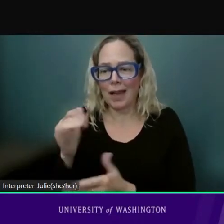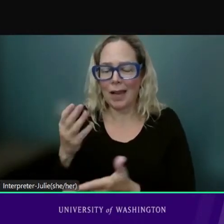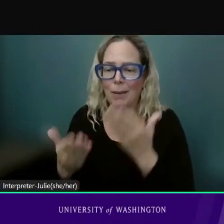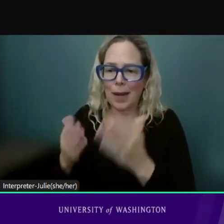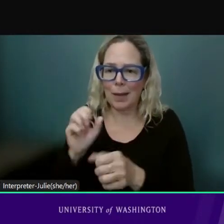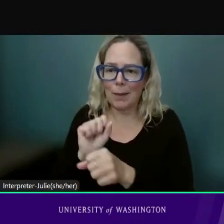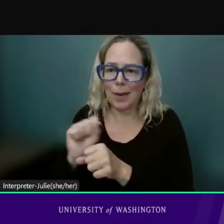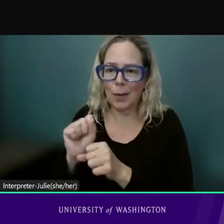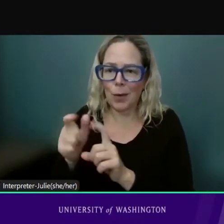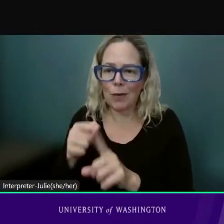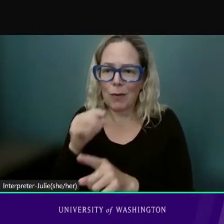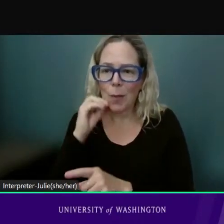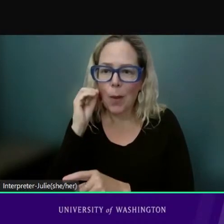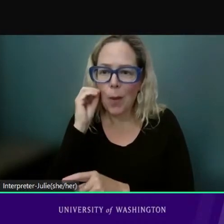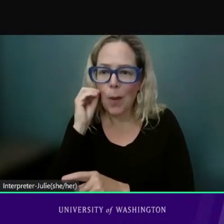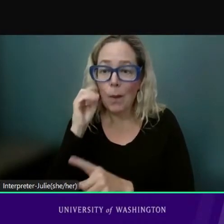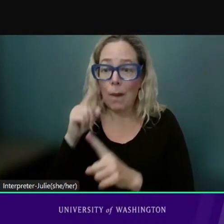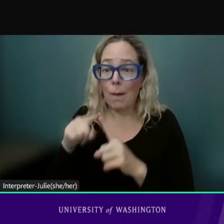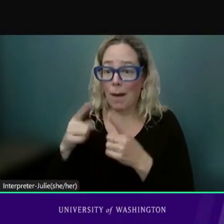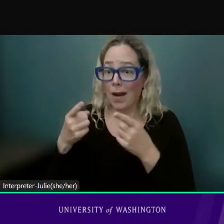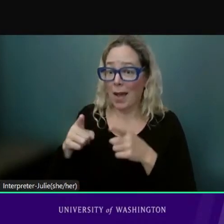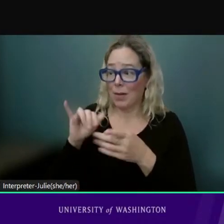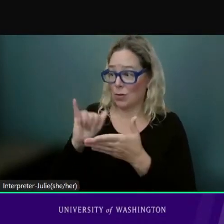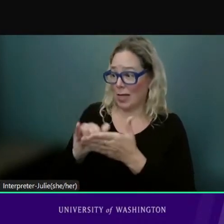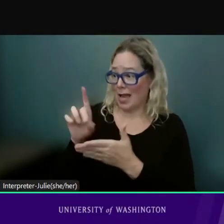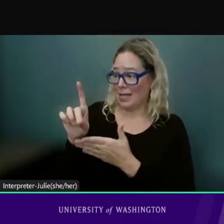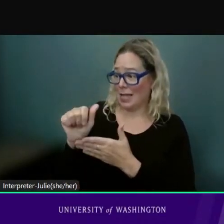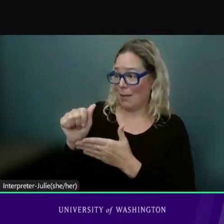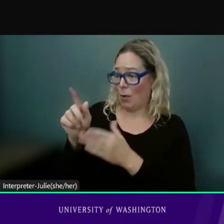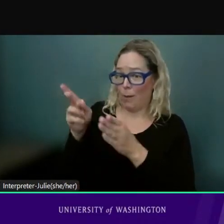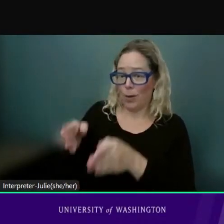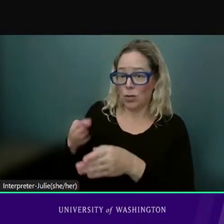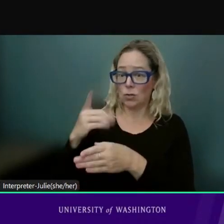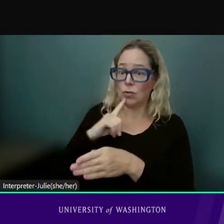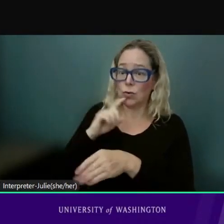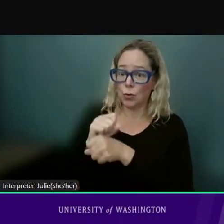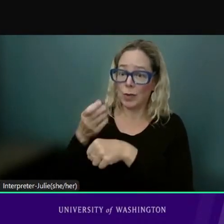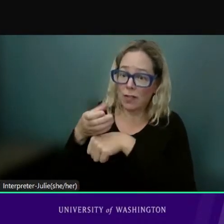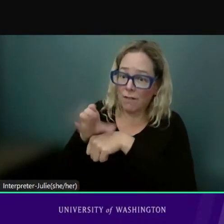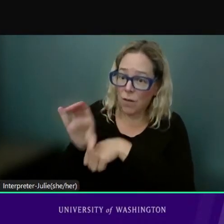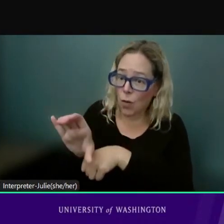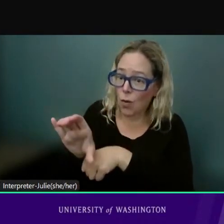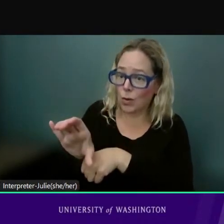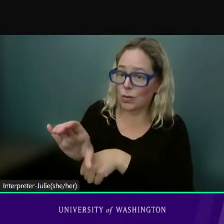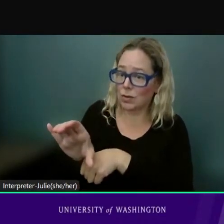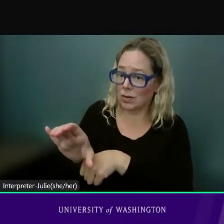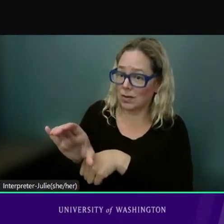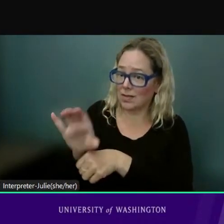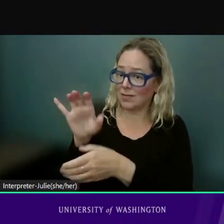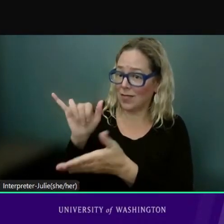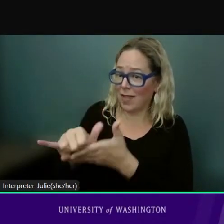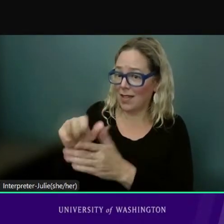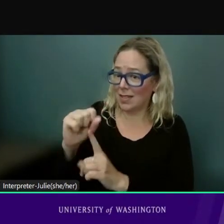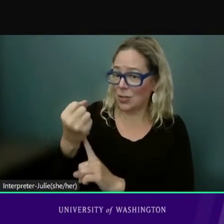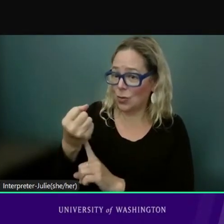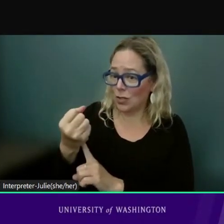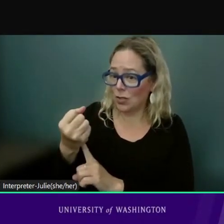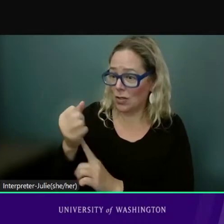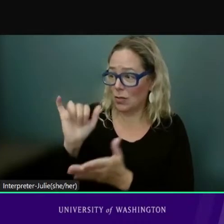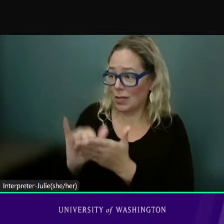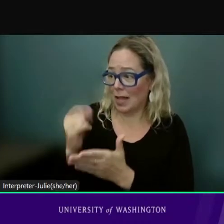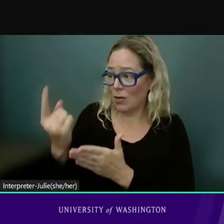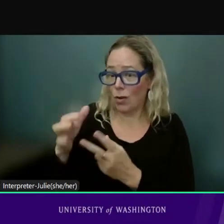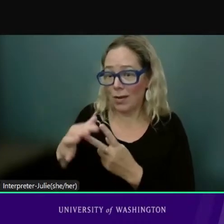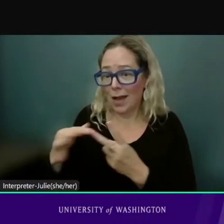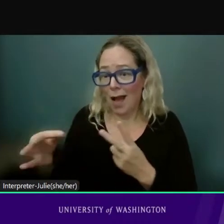driven by forced choices, where disabled workers didn't have options other than part-time work